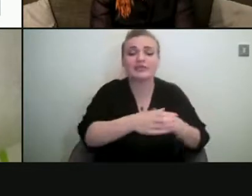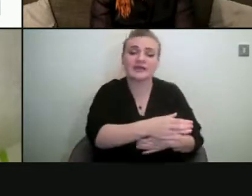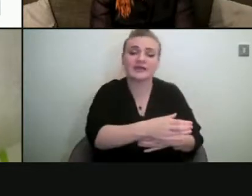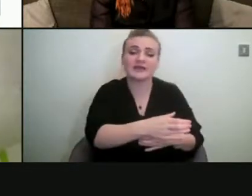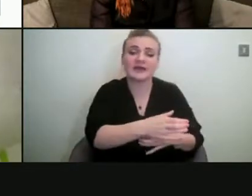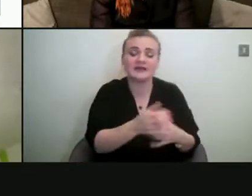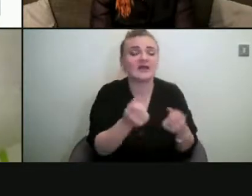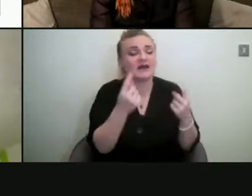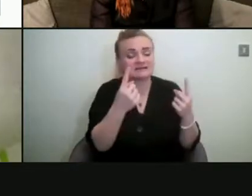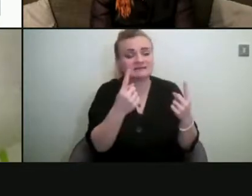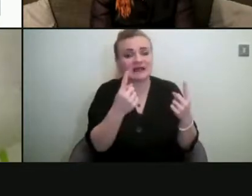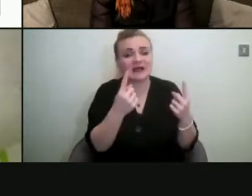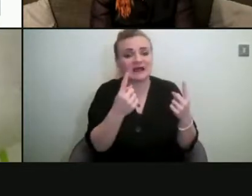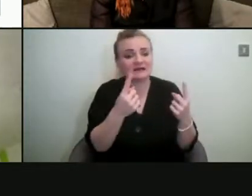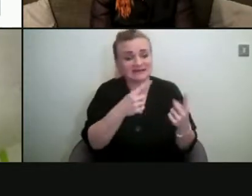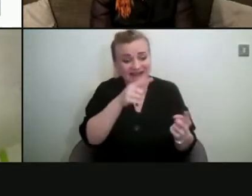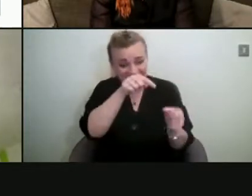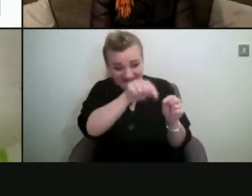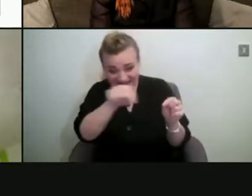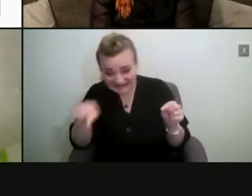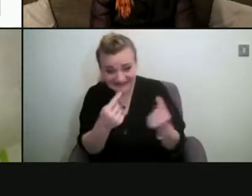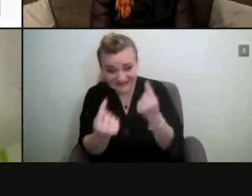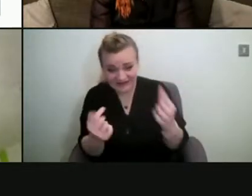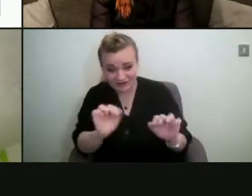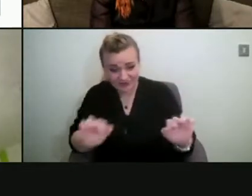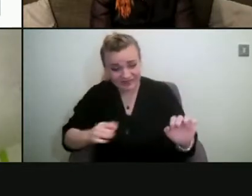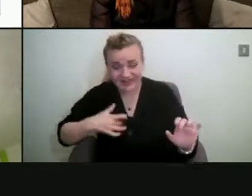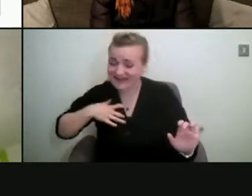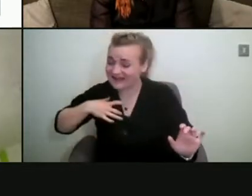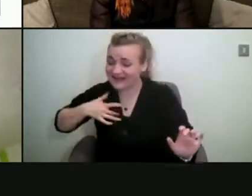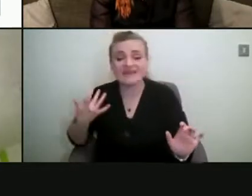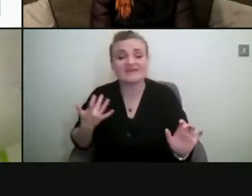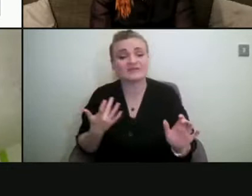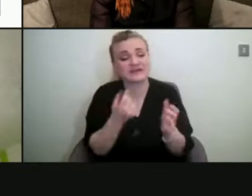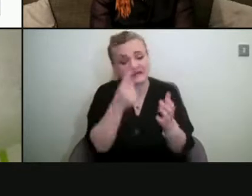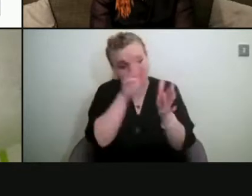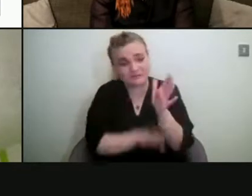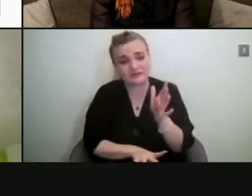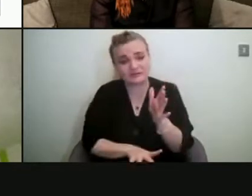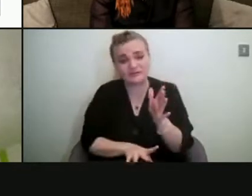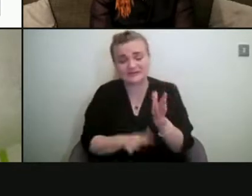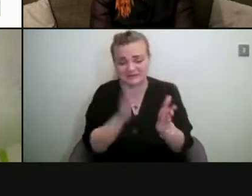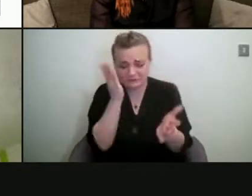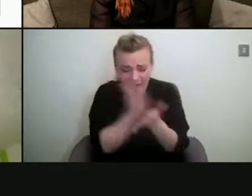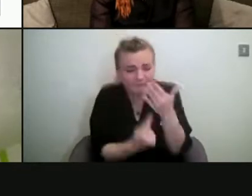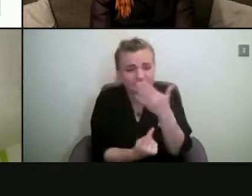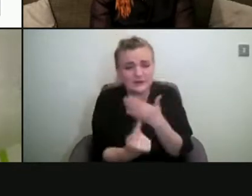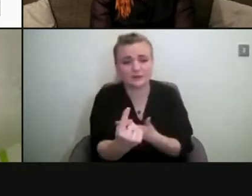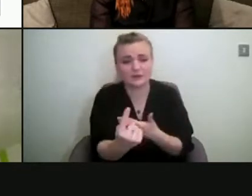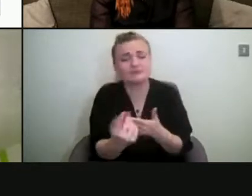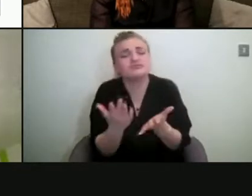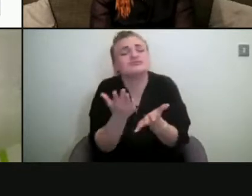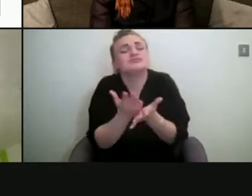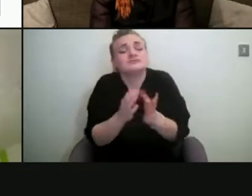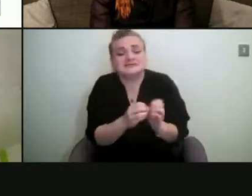that each person's lived experience is so unique and incredibly valid. And, if you come to someone